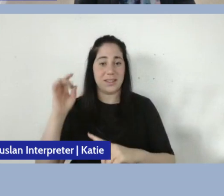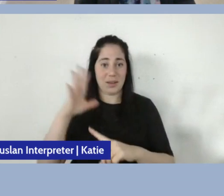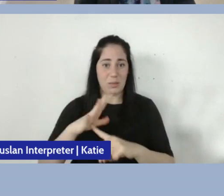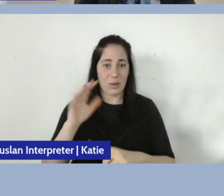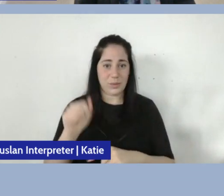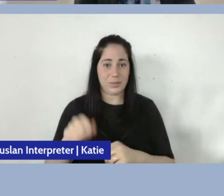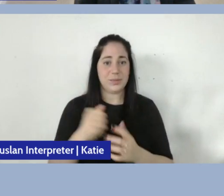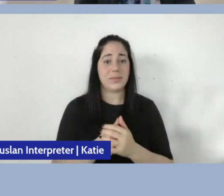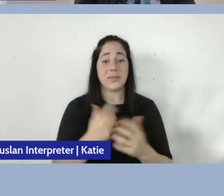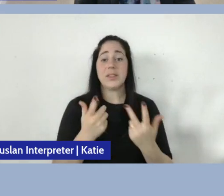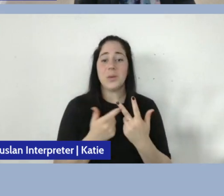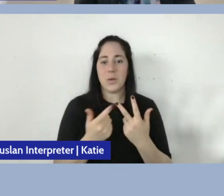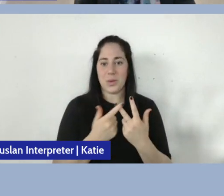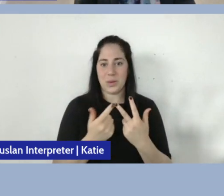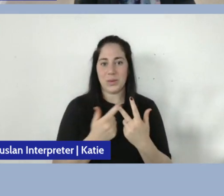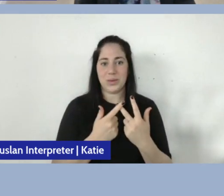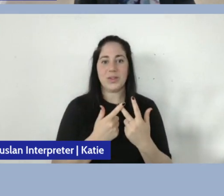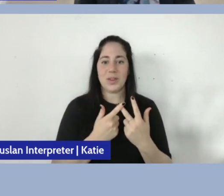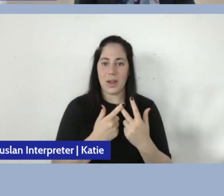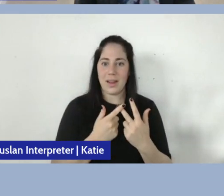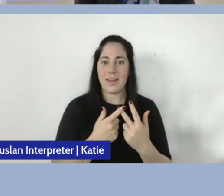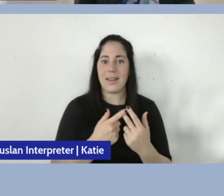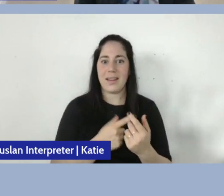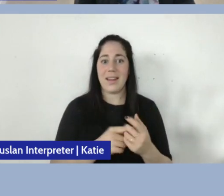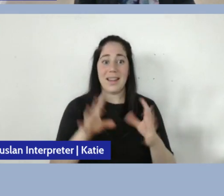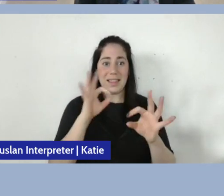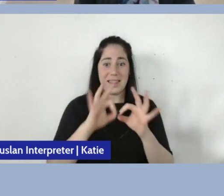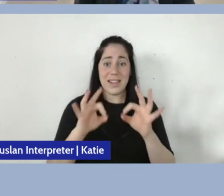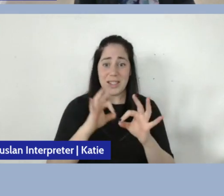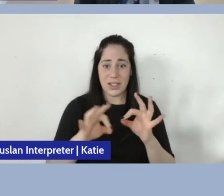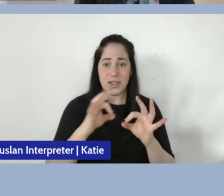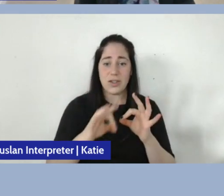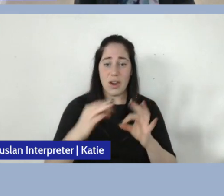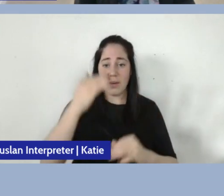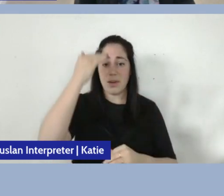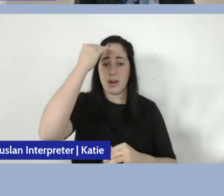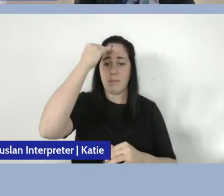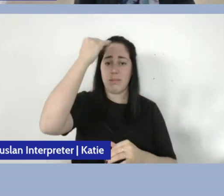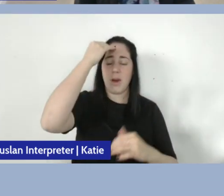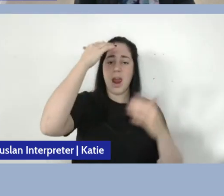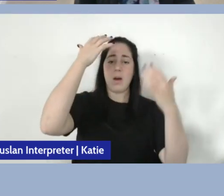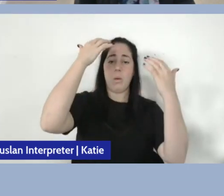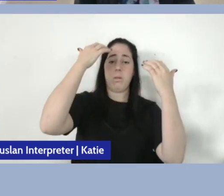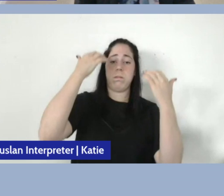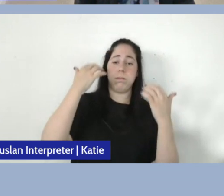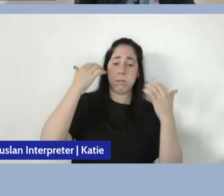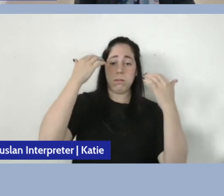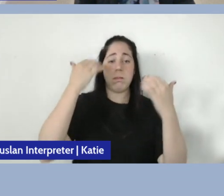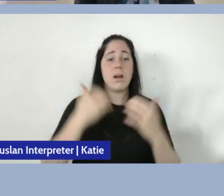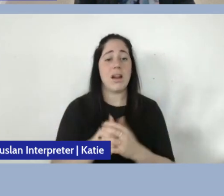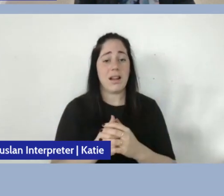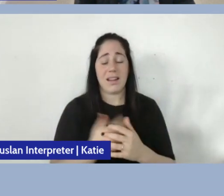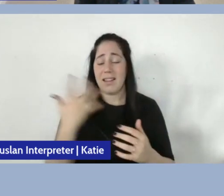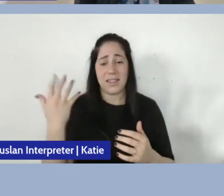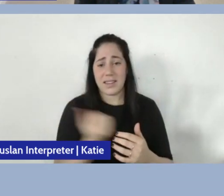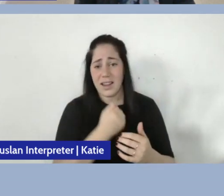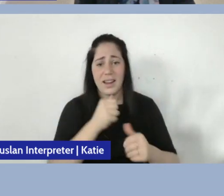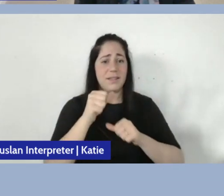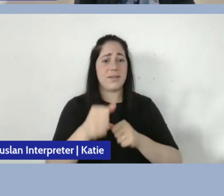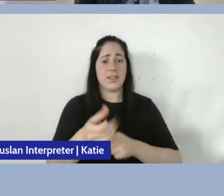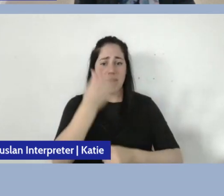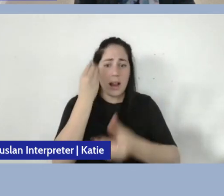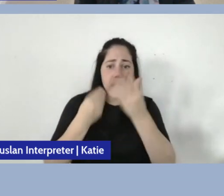admit that the cognitive load on the interpreter is significant in this topic. They have to process and translate complex information